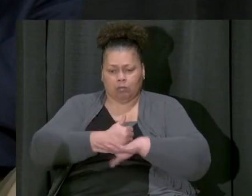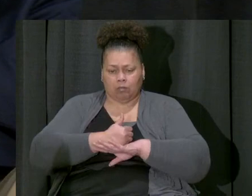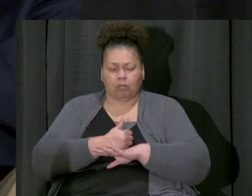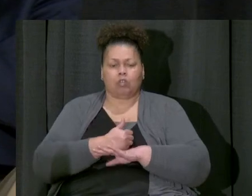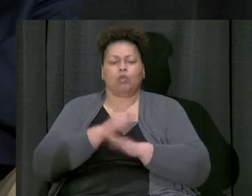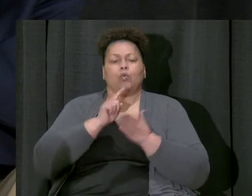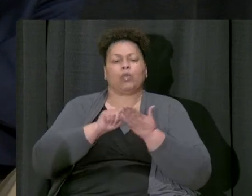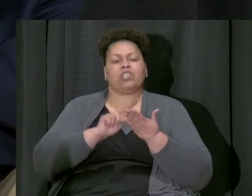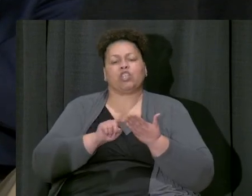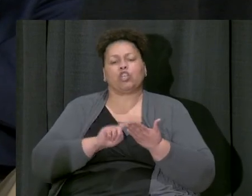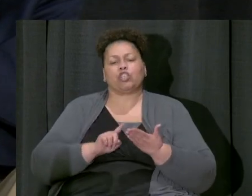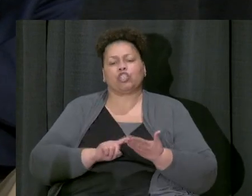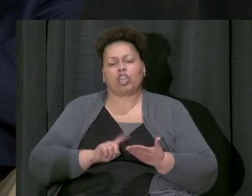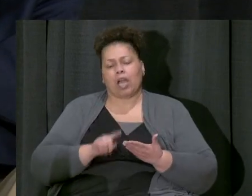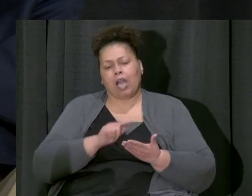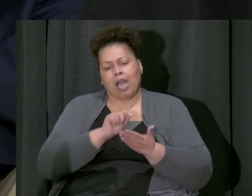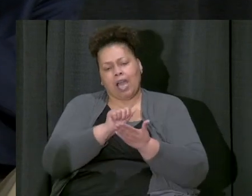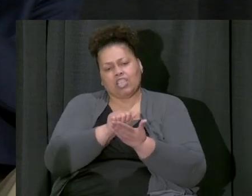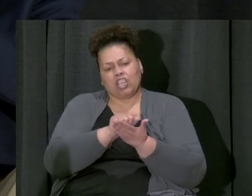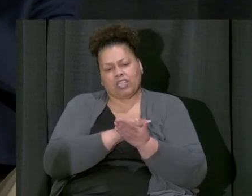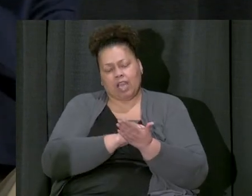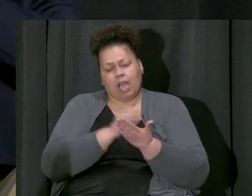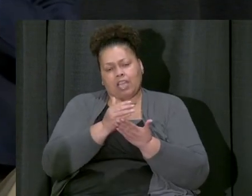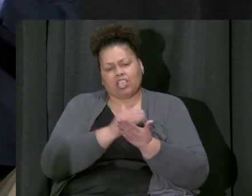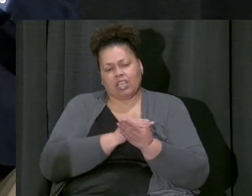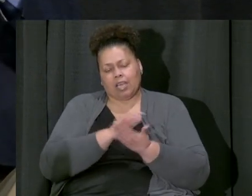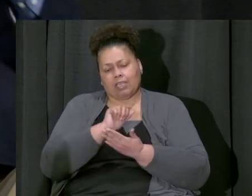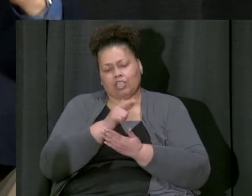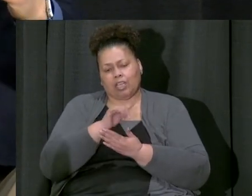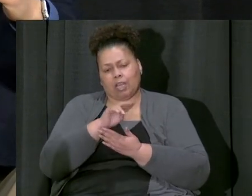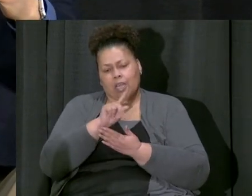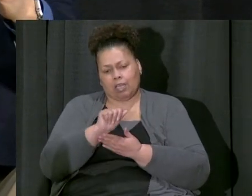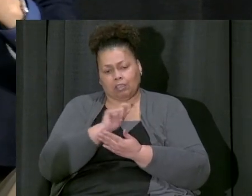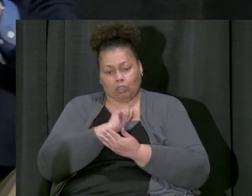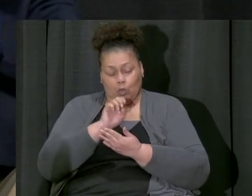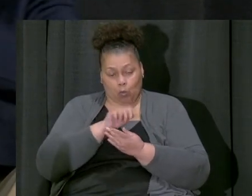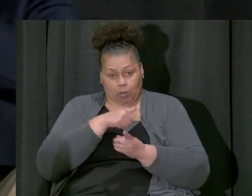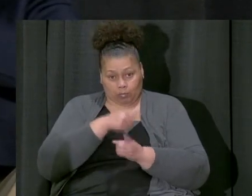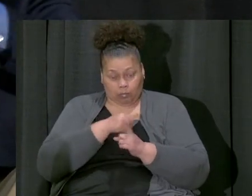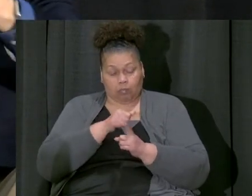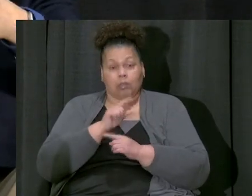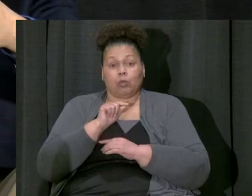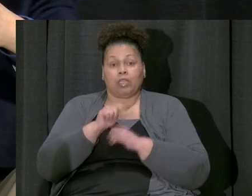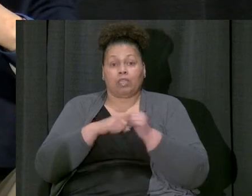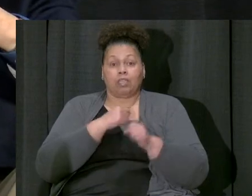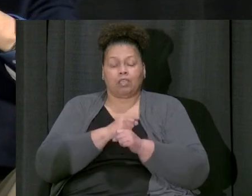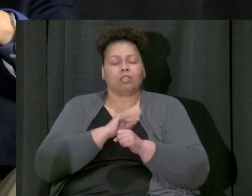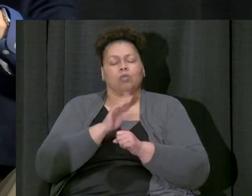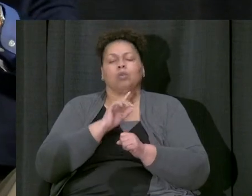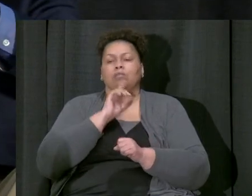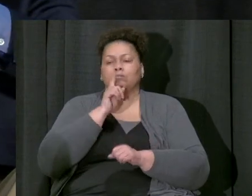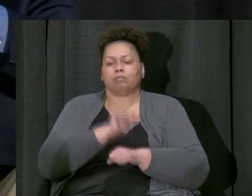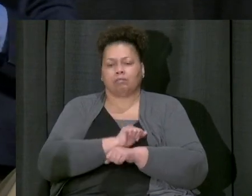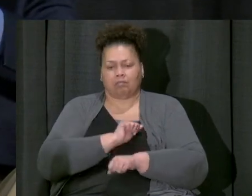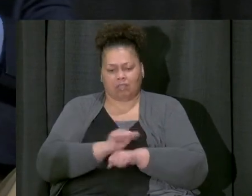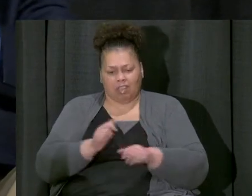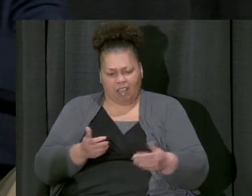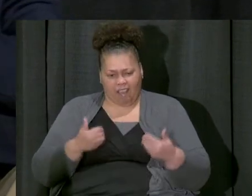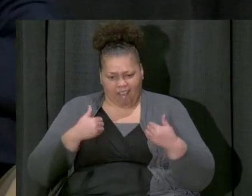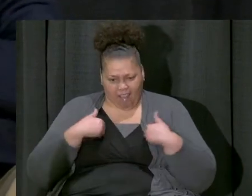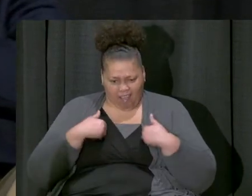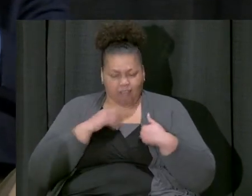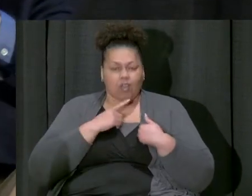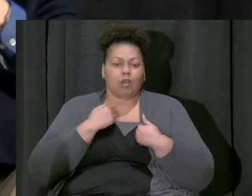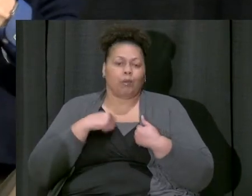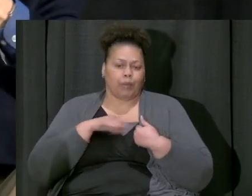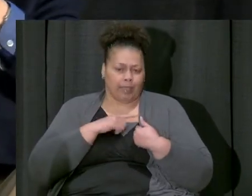agenda so that when we get to the 20-year point, we will actually have, so we aren't always playing